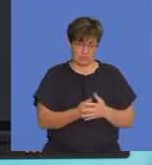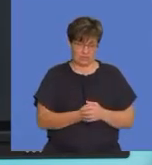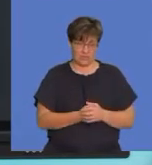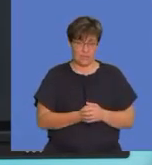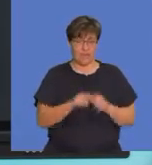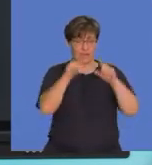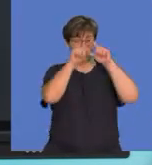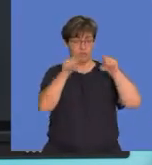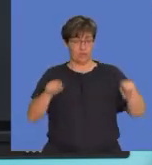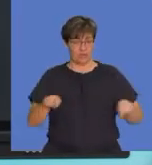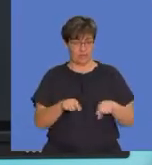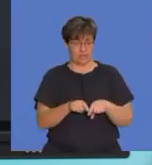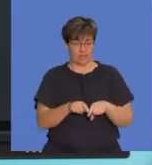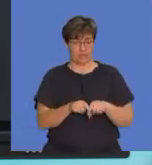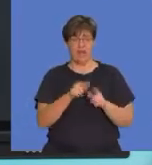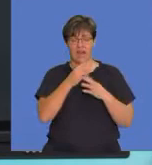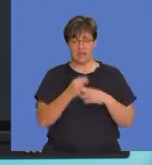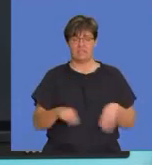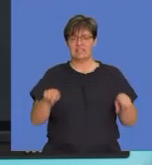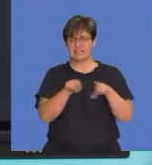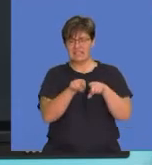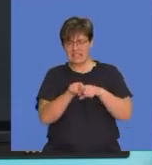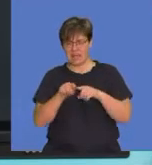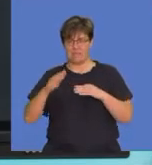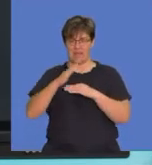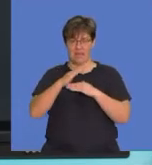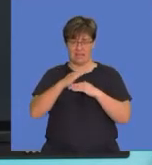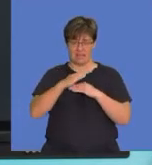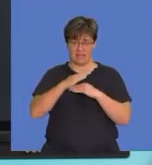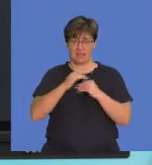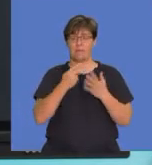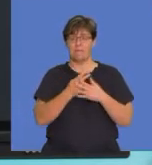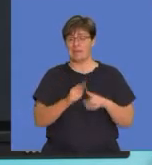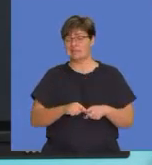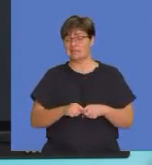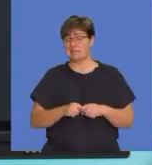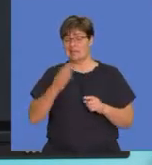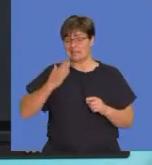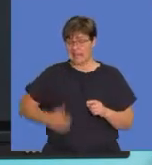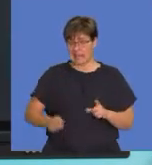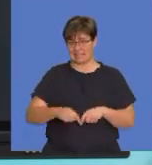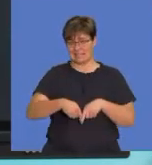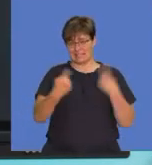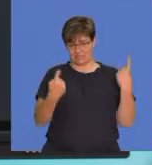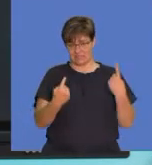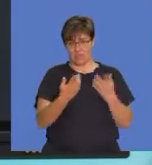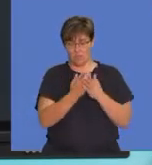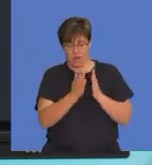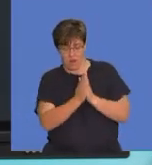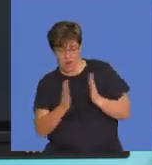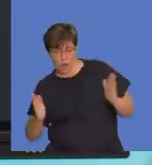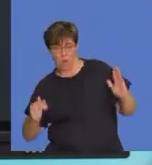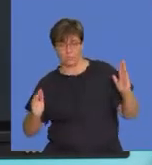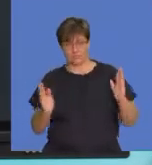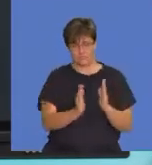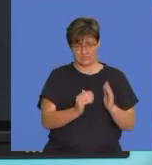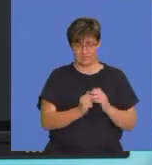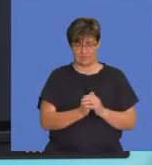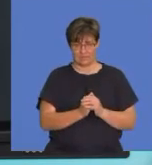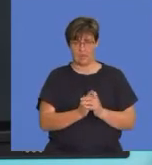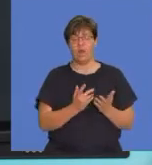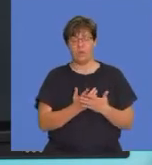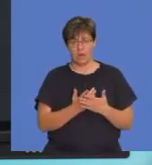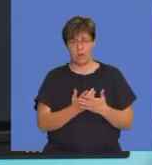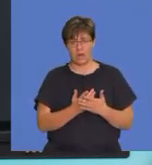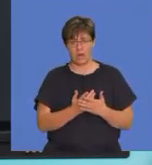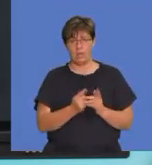terms of triangles, it's when they have the same angles, but different sides in terms of lengths. And the lengths